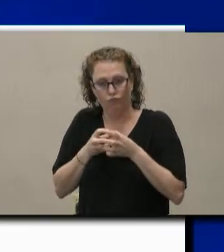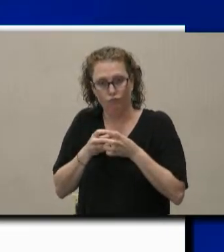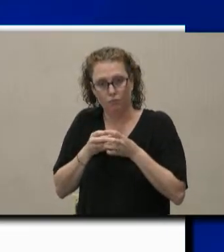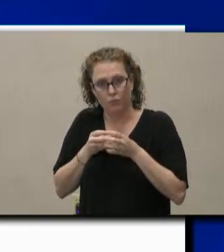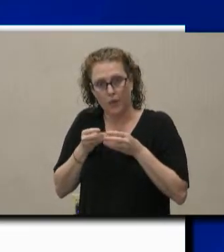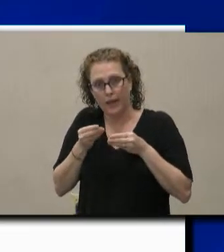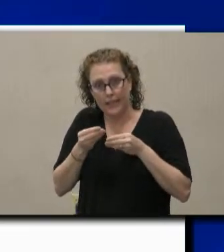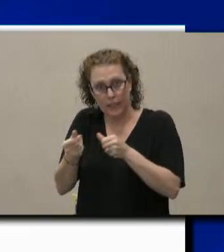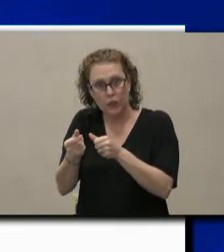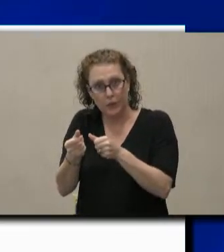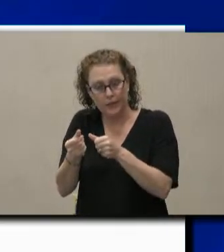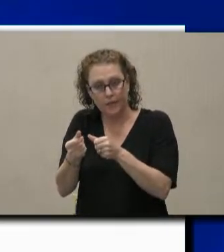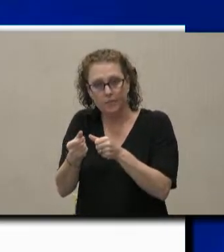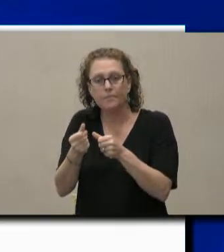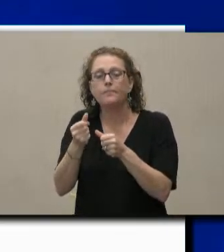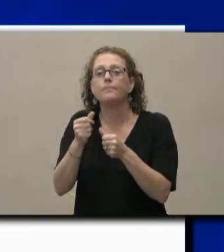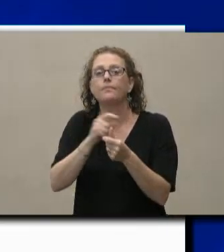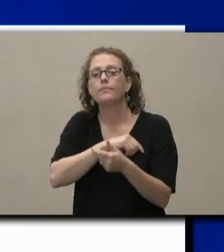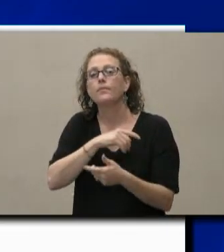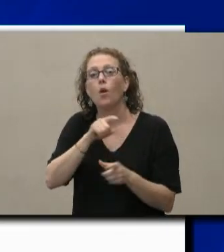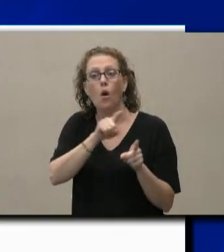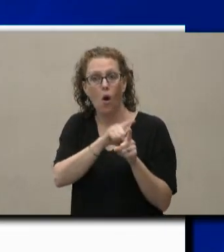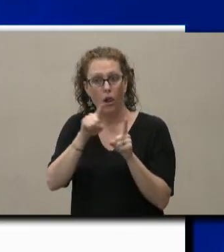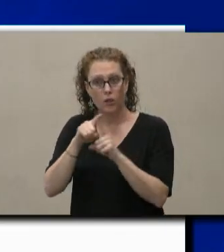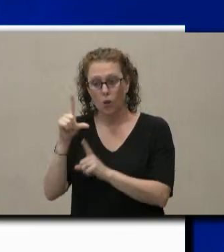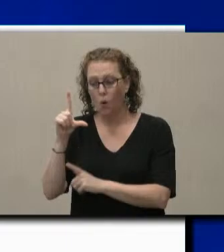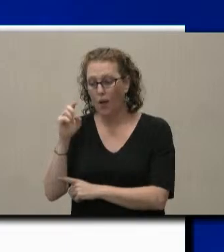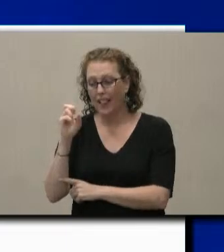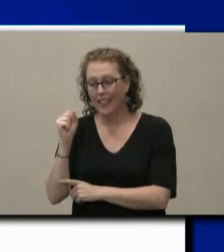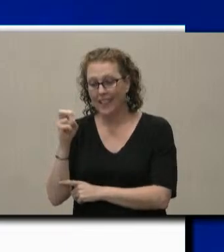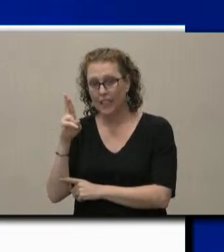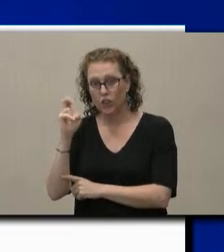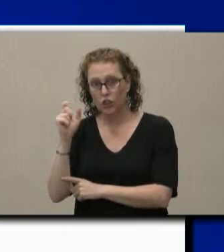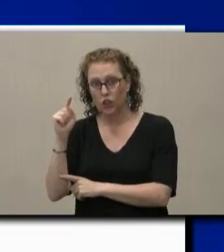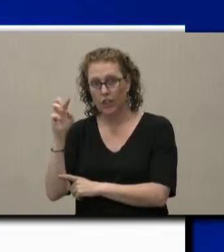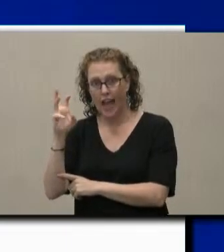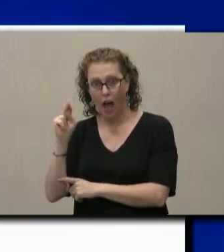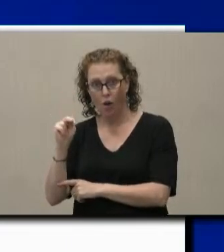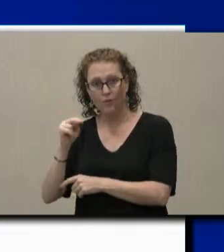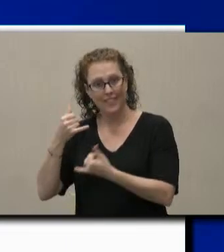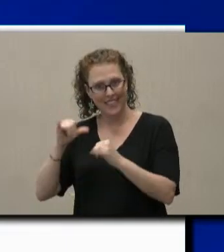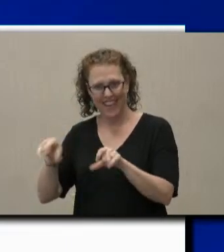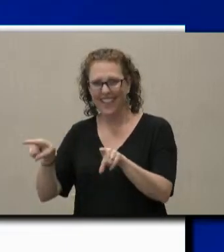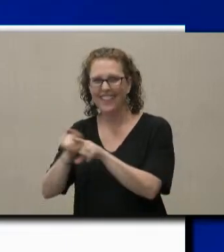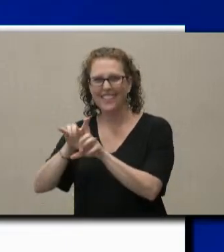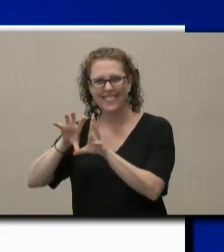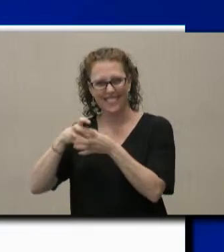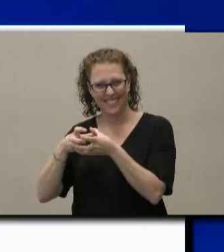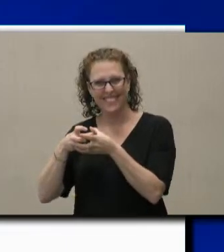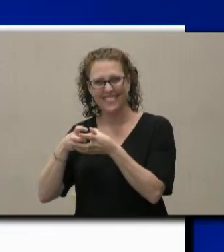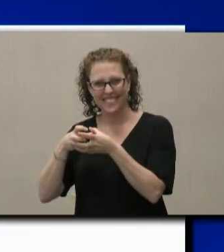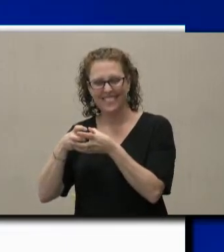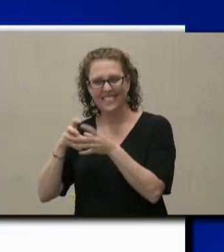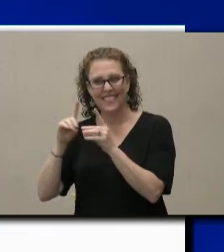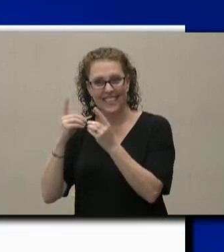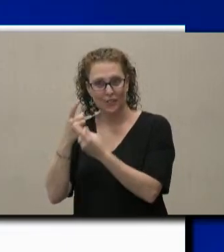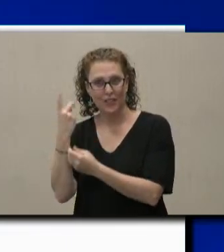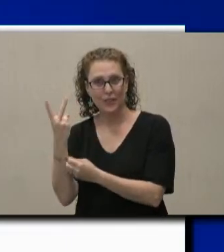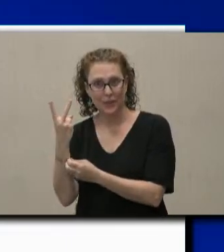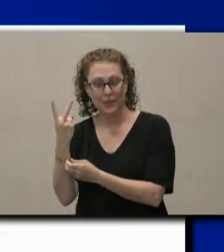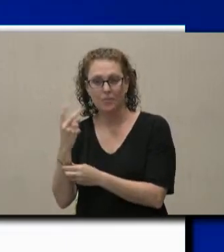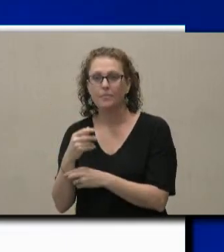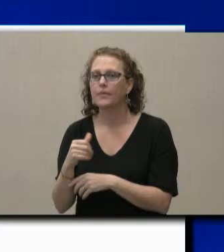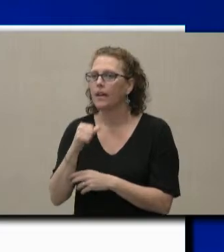is kept wholly intact in District 2. District 4 does not extend below Alamo Drive, and